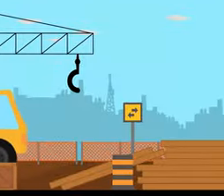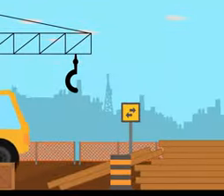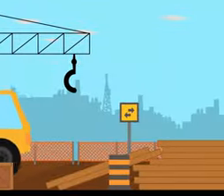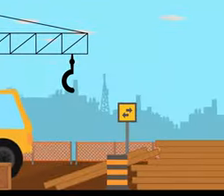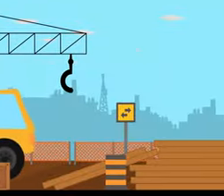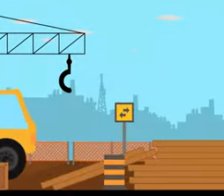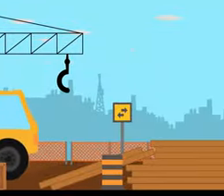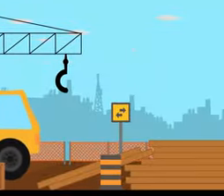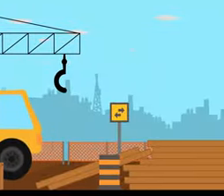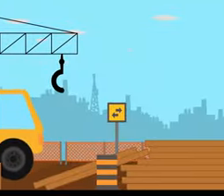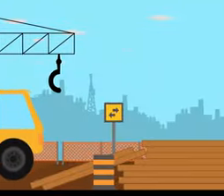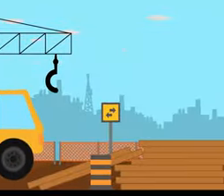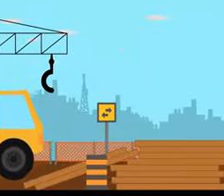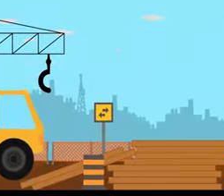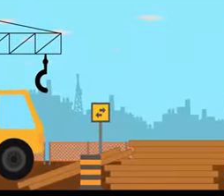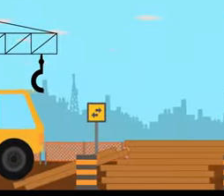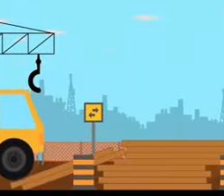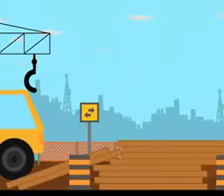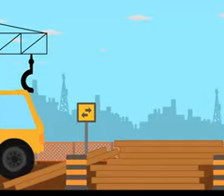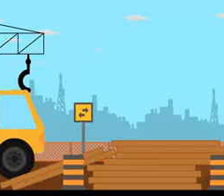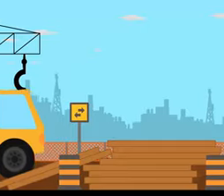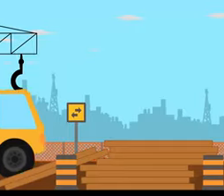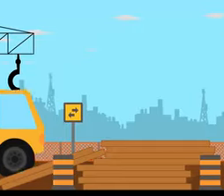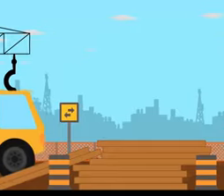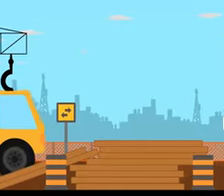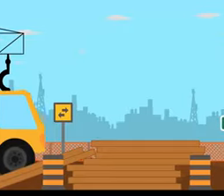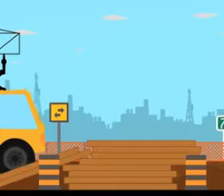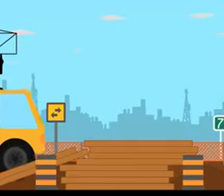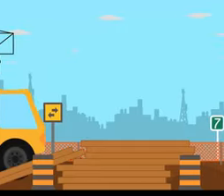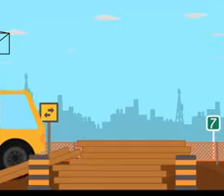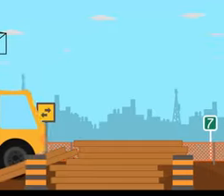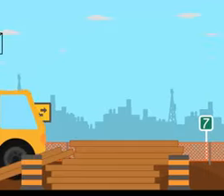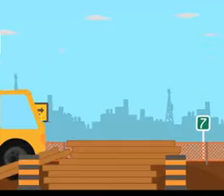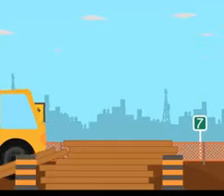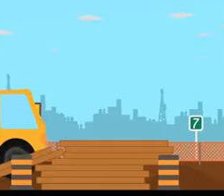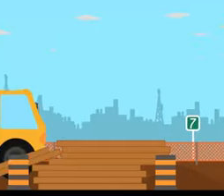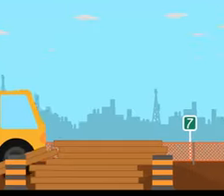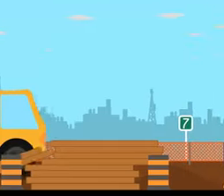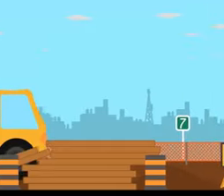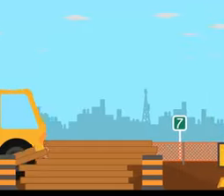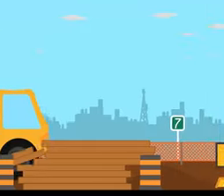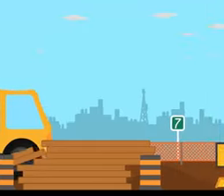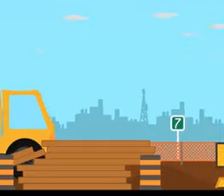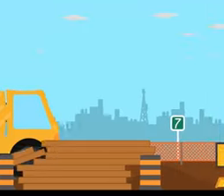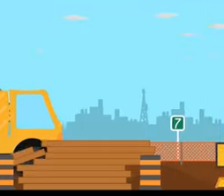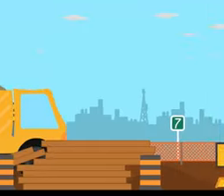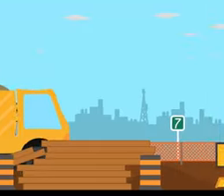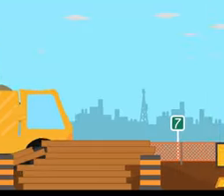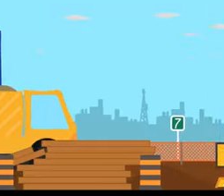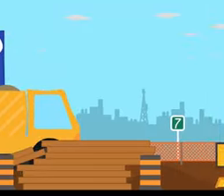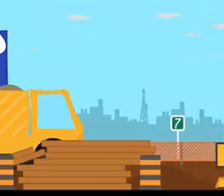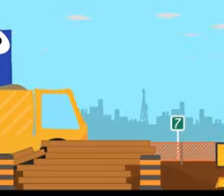Tell about in For the You who's play